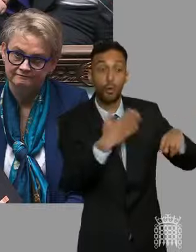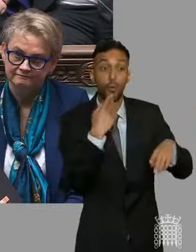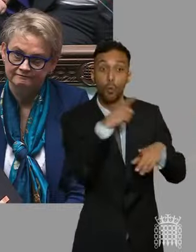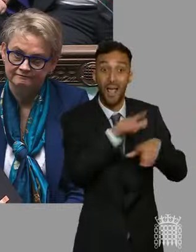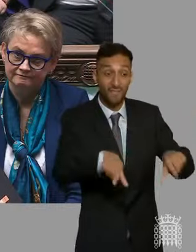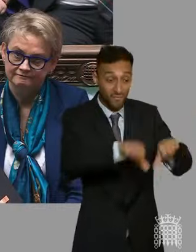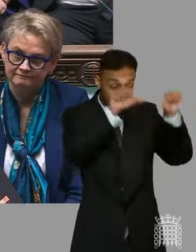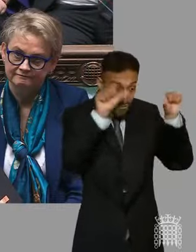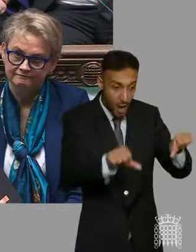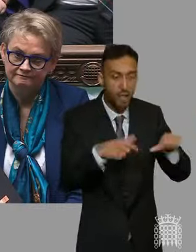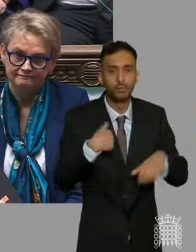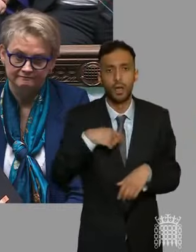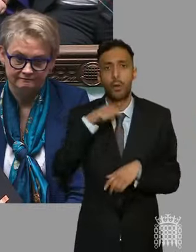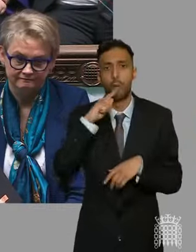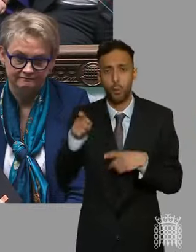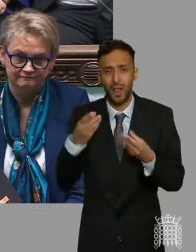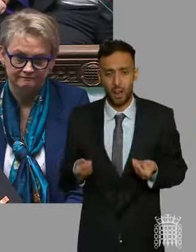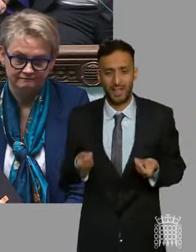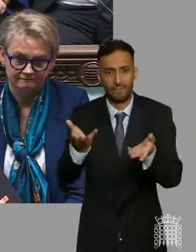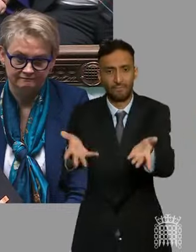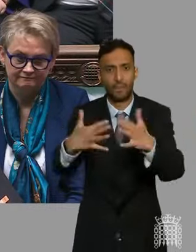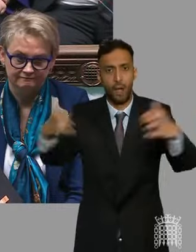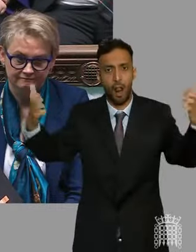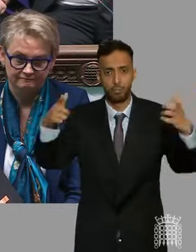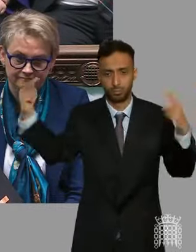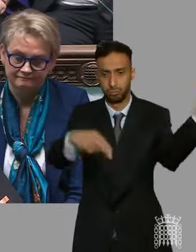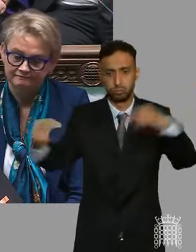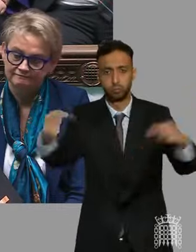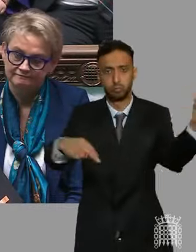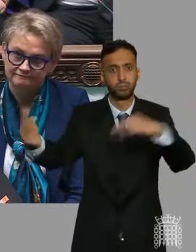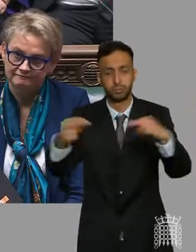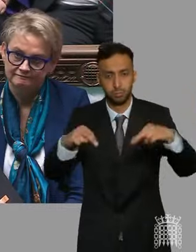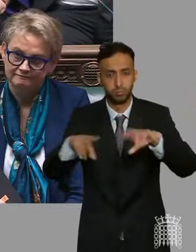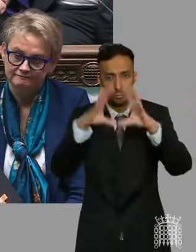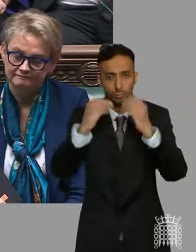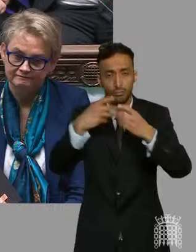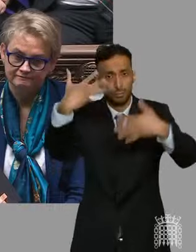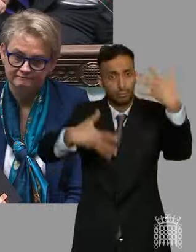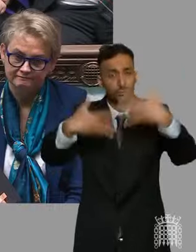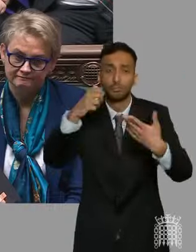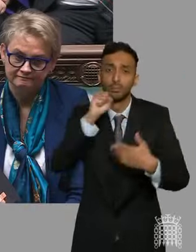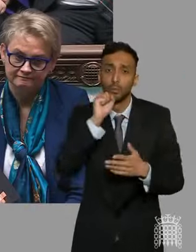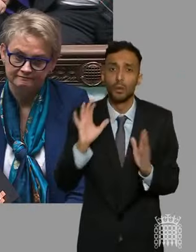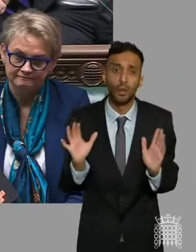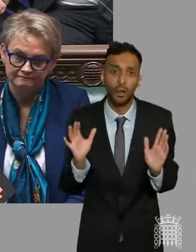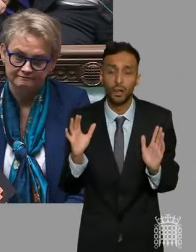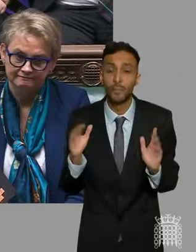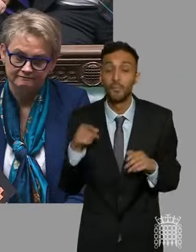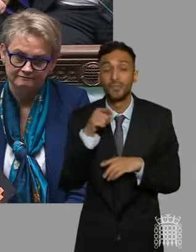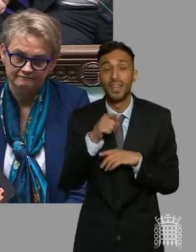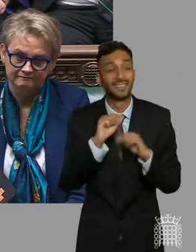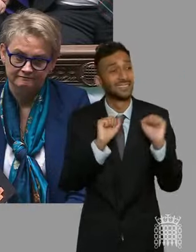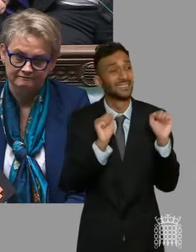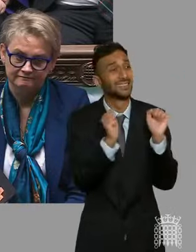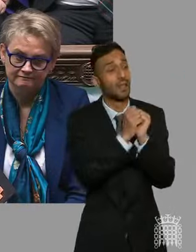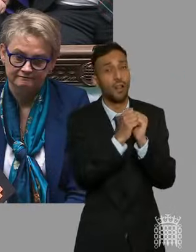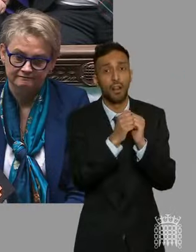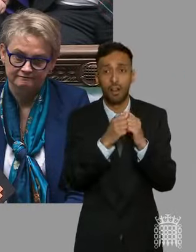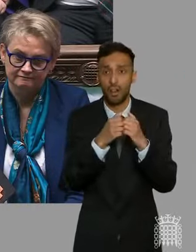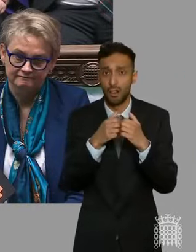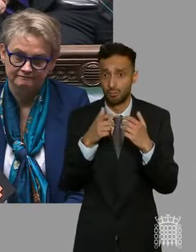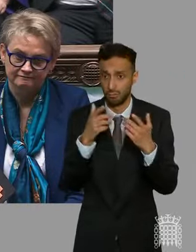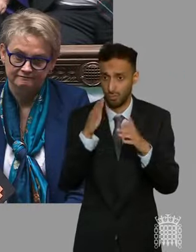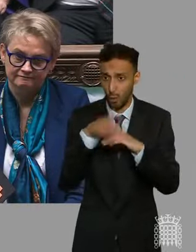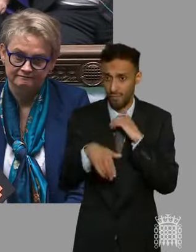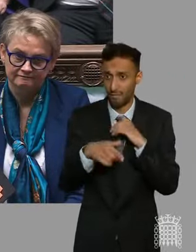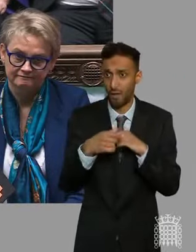are absolutely wild of the mark. The deal is well over a century, but the funding I announced yesterday is for